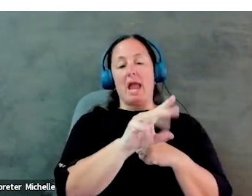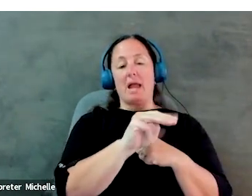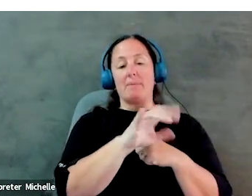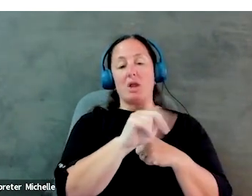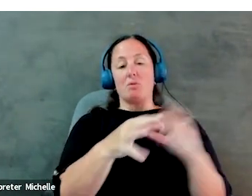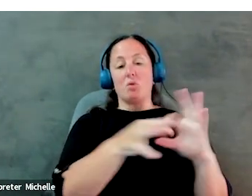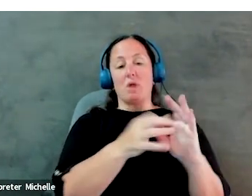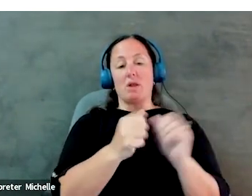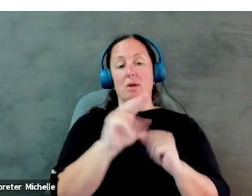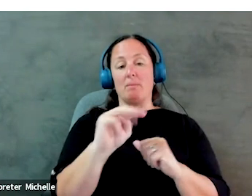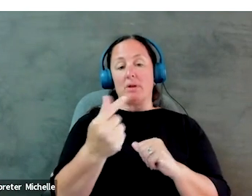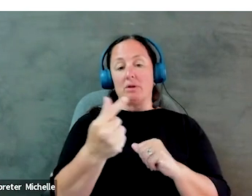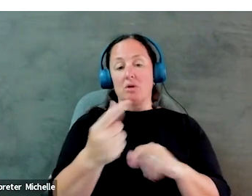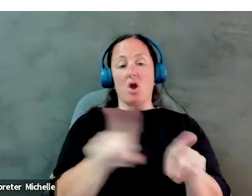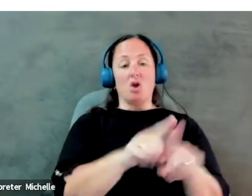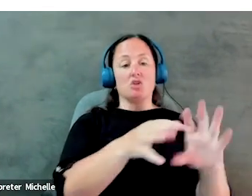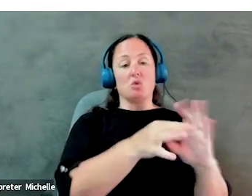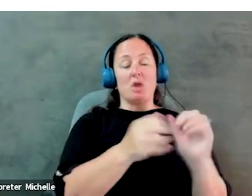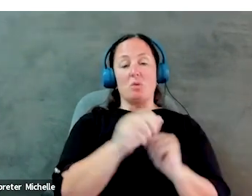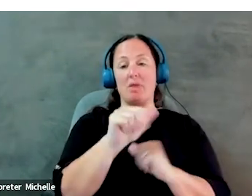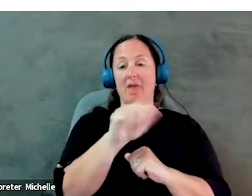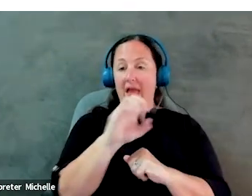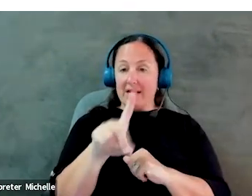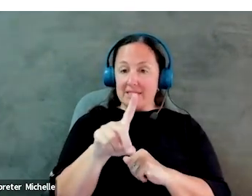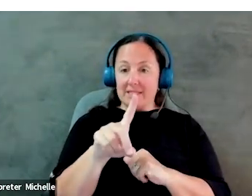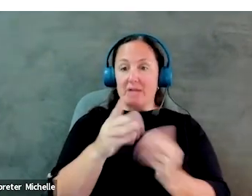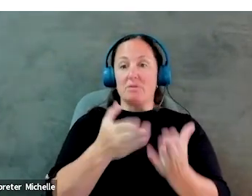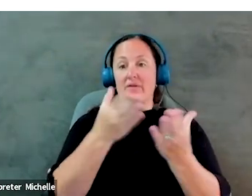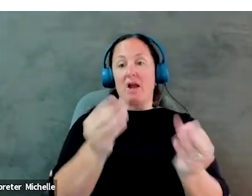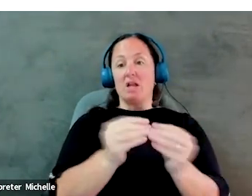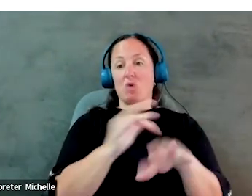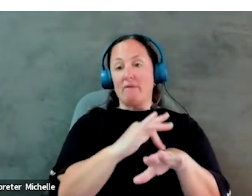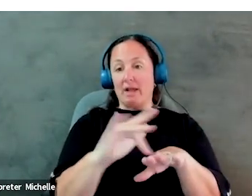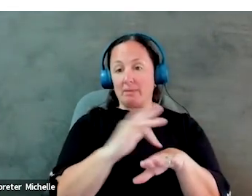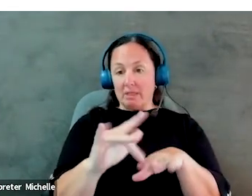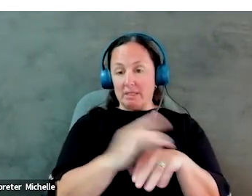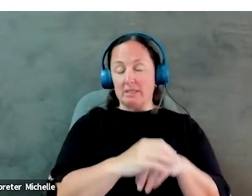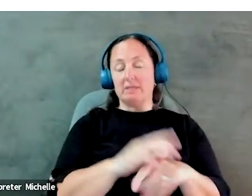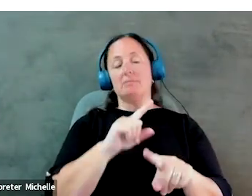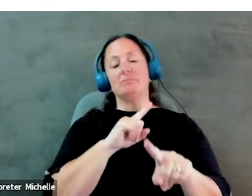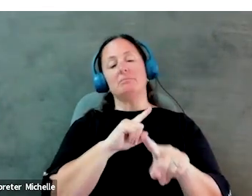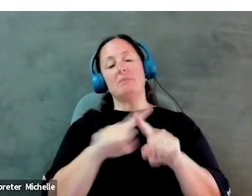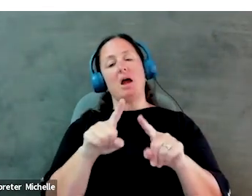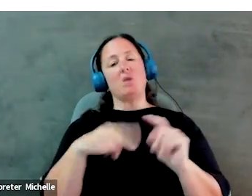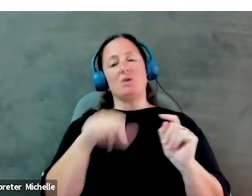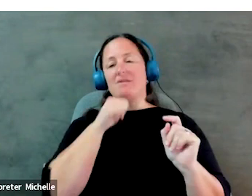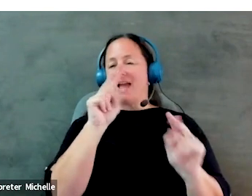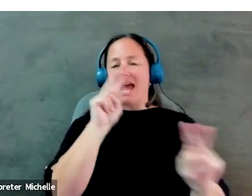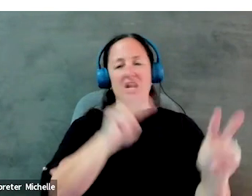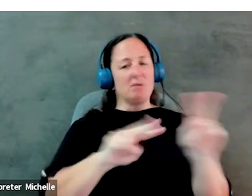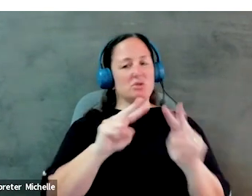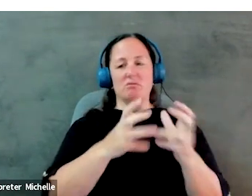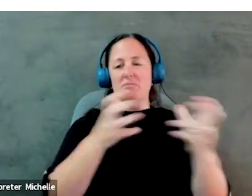cadmium is related to manganese, which is also related to acidity, which provides more availability. But we have